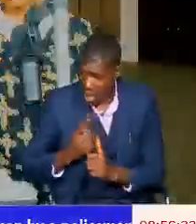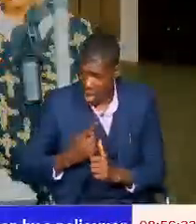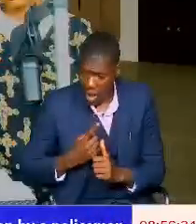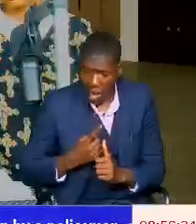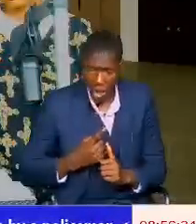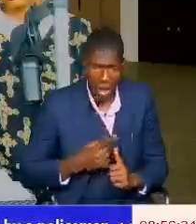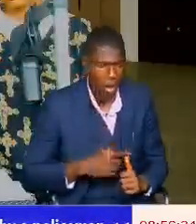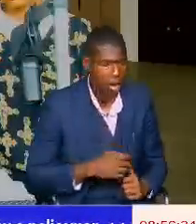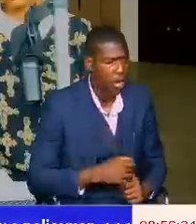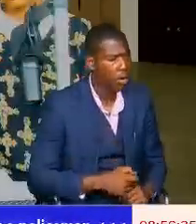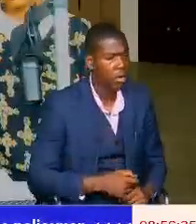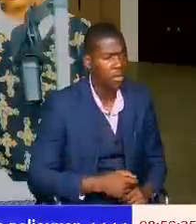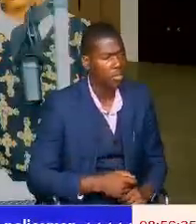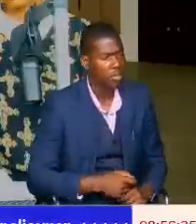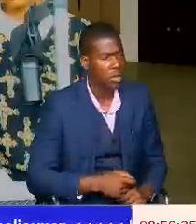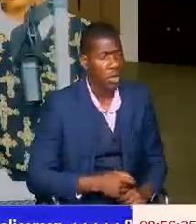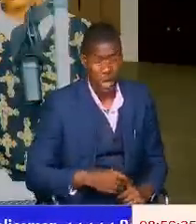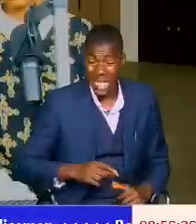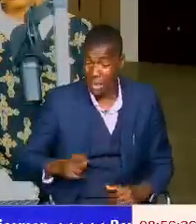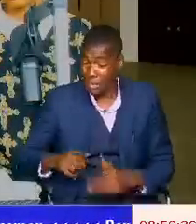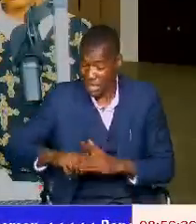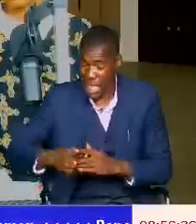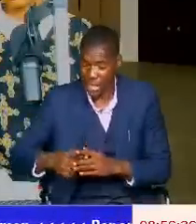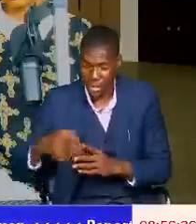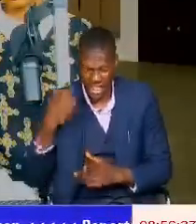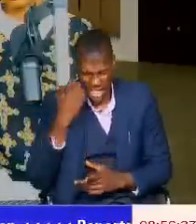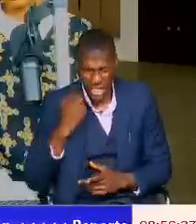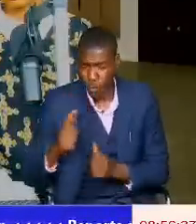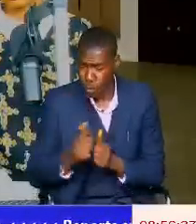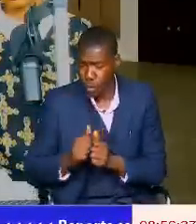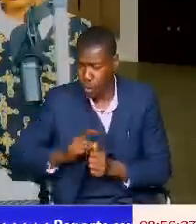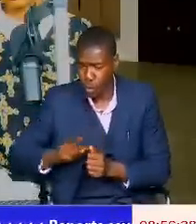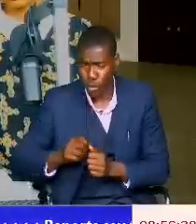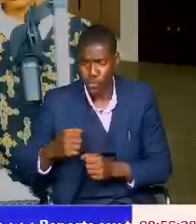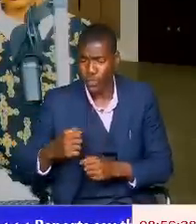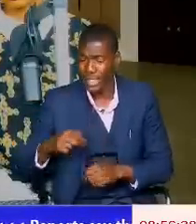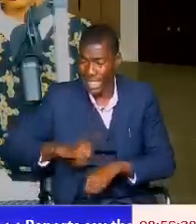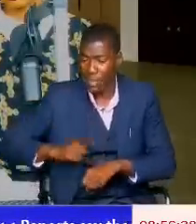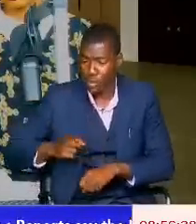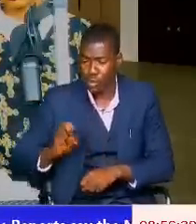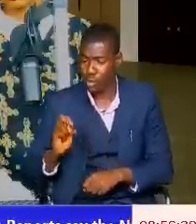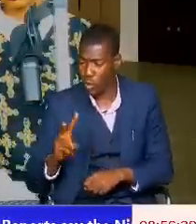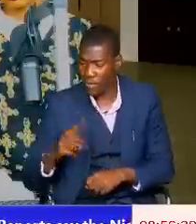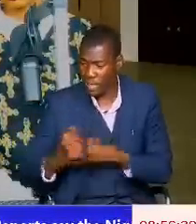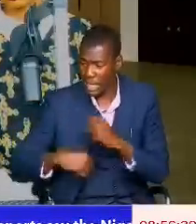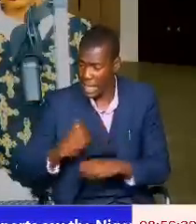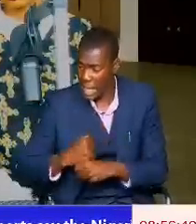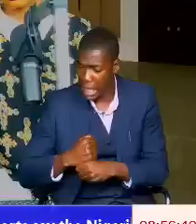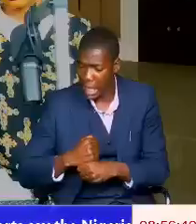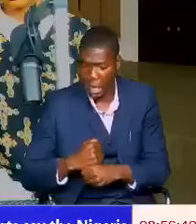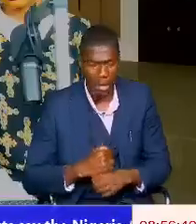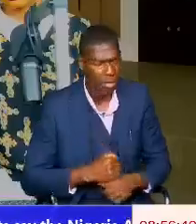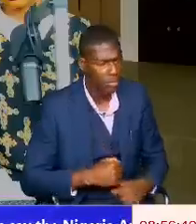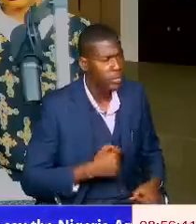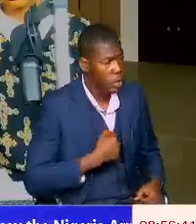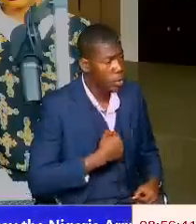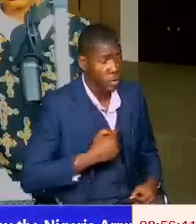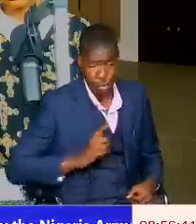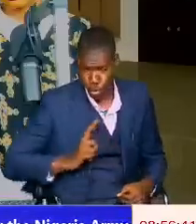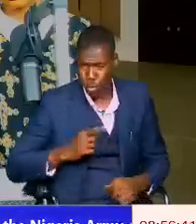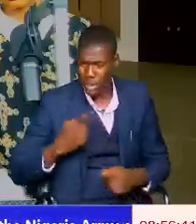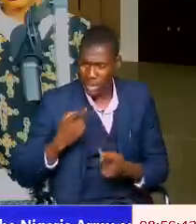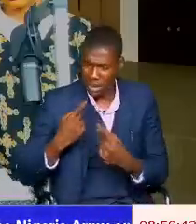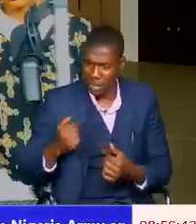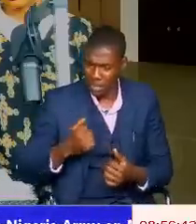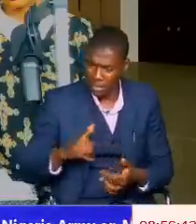12. Okay. You tell me, say, you get one time where the thing tire you, where you tell your boyfriend yes, to sir, get you yes, pregnant.